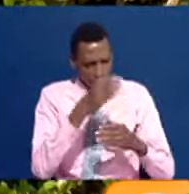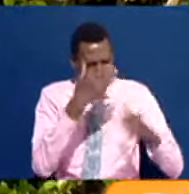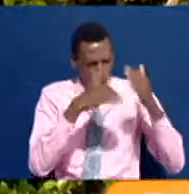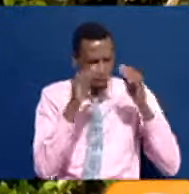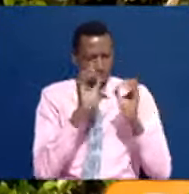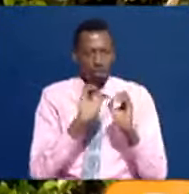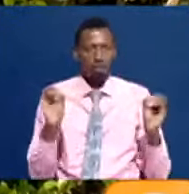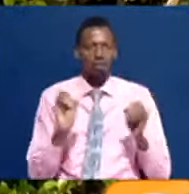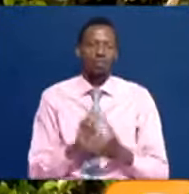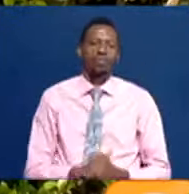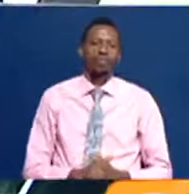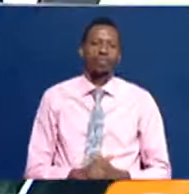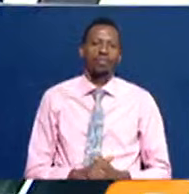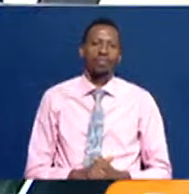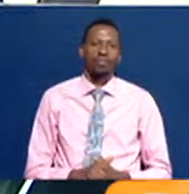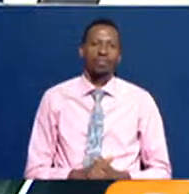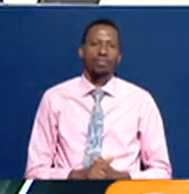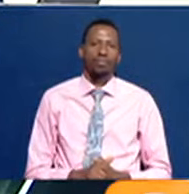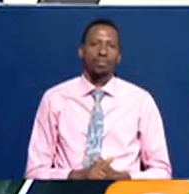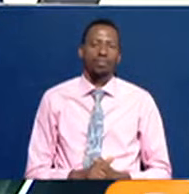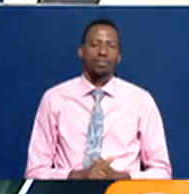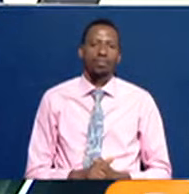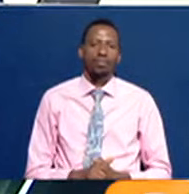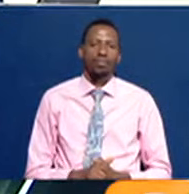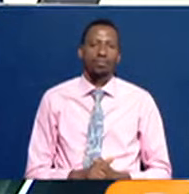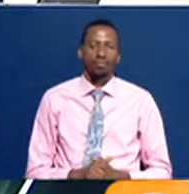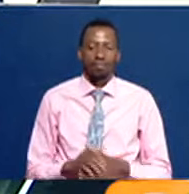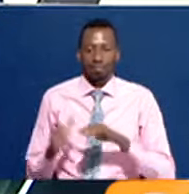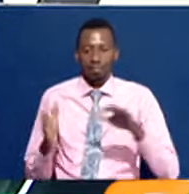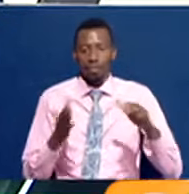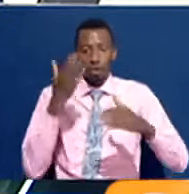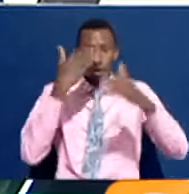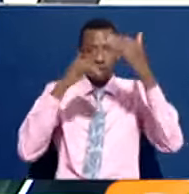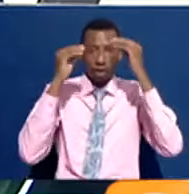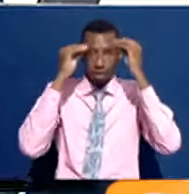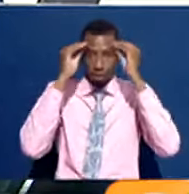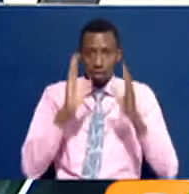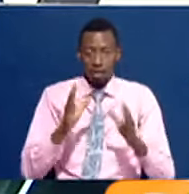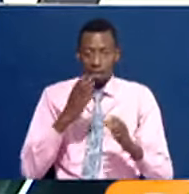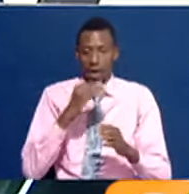profession. A university student and a national police reservist